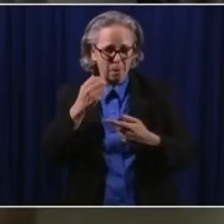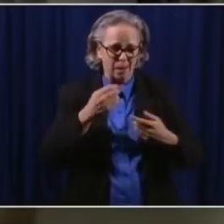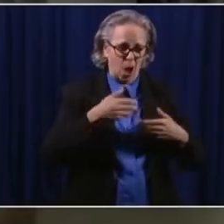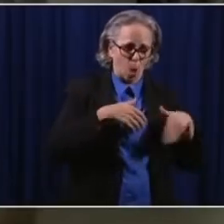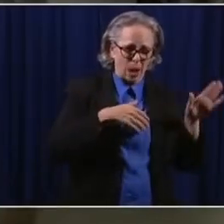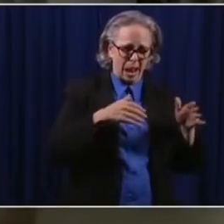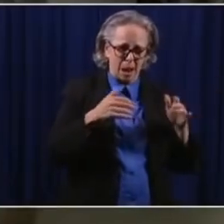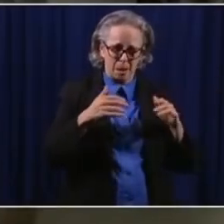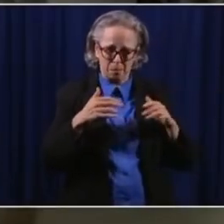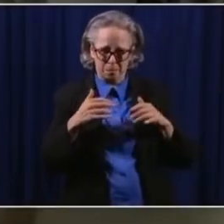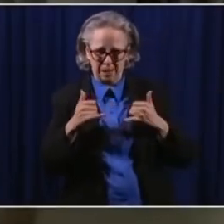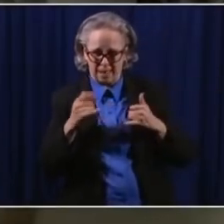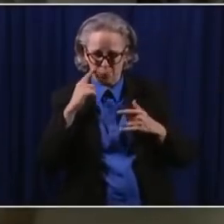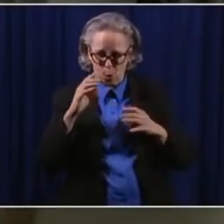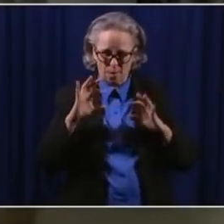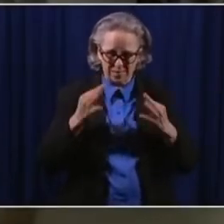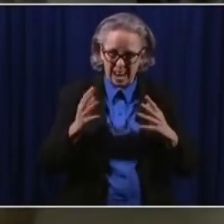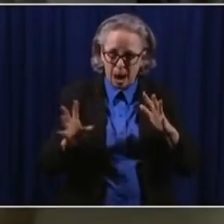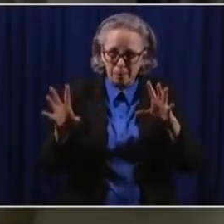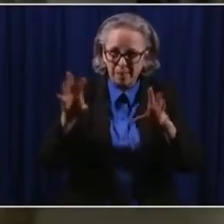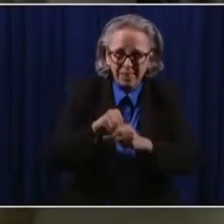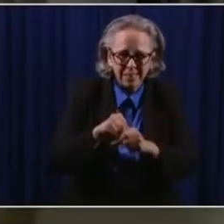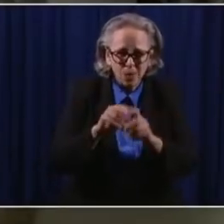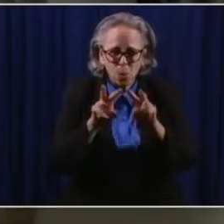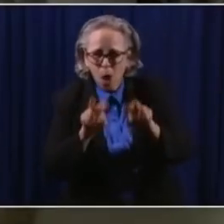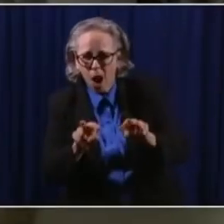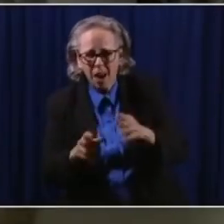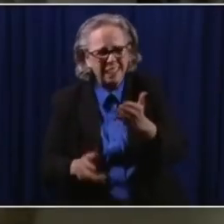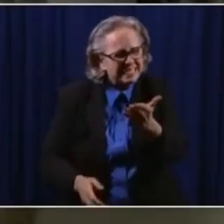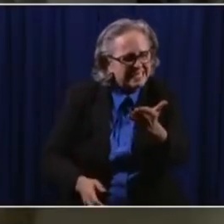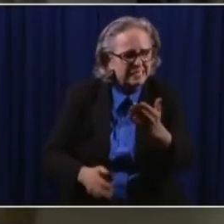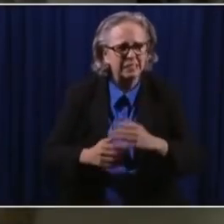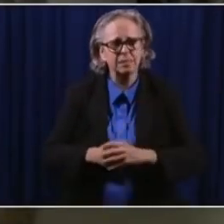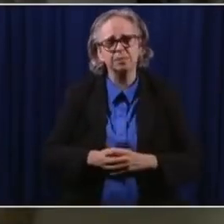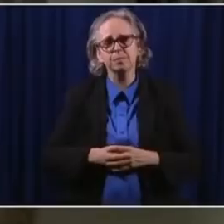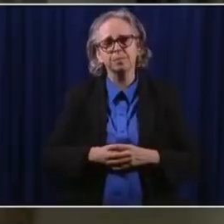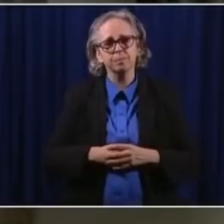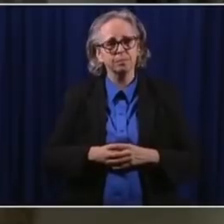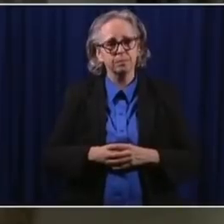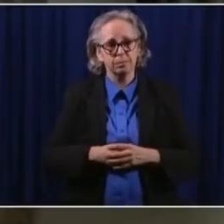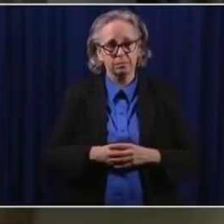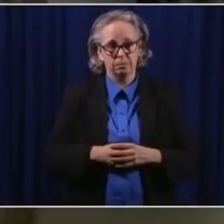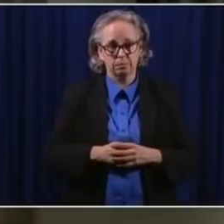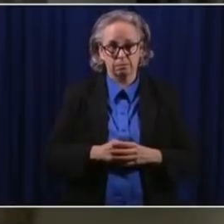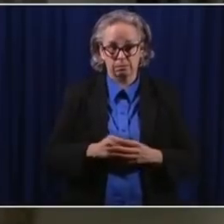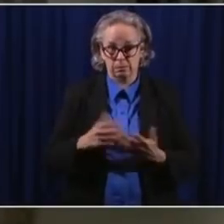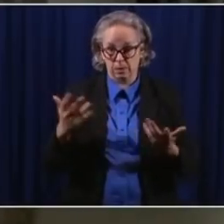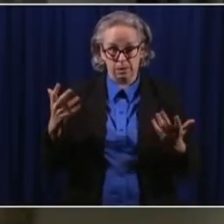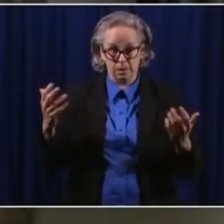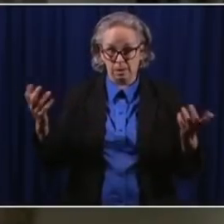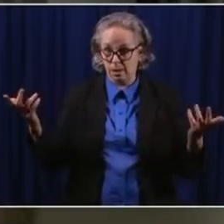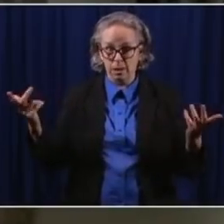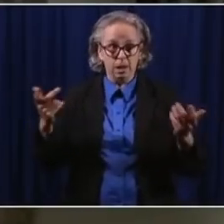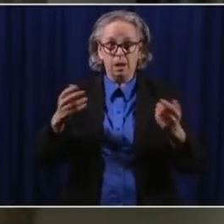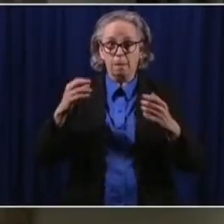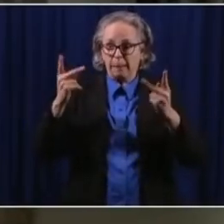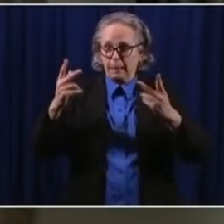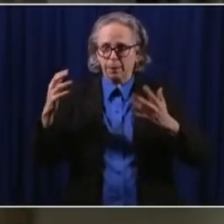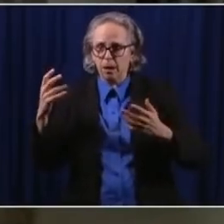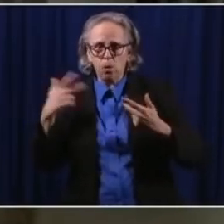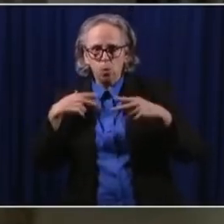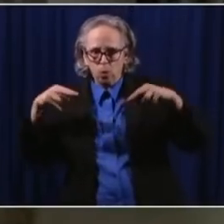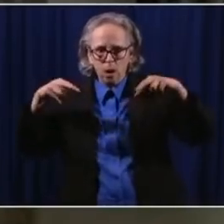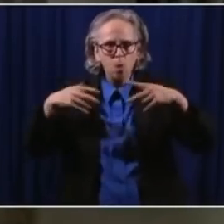attend? 2, can the number of requested spectators that you're asking to